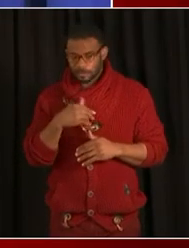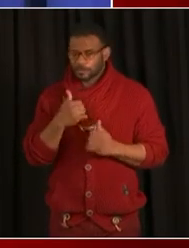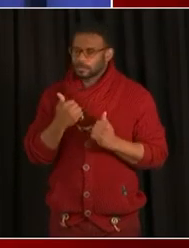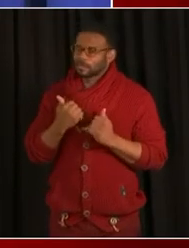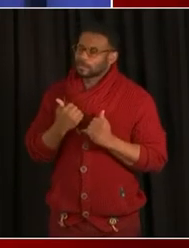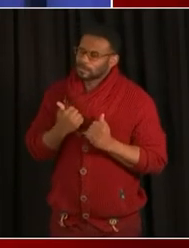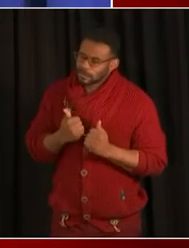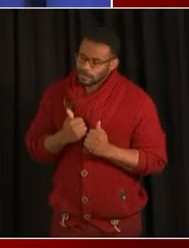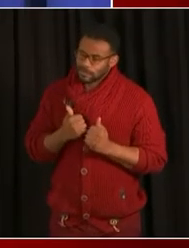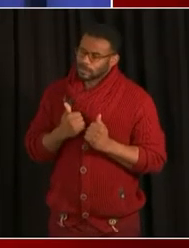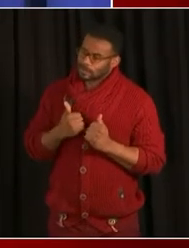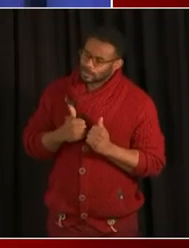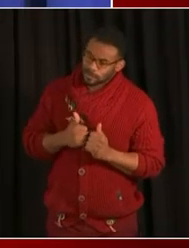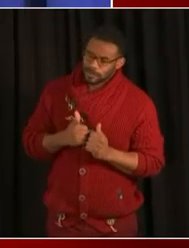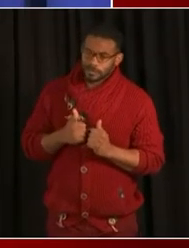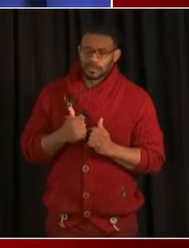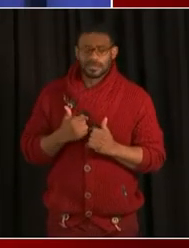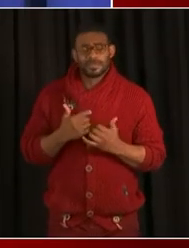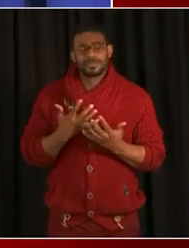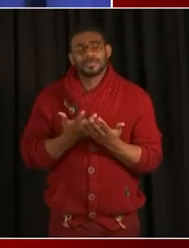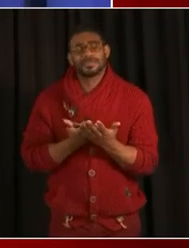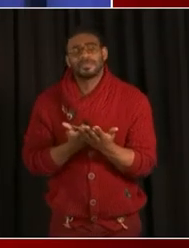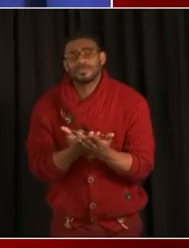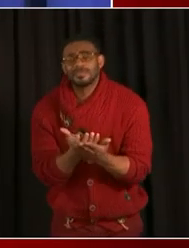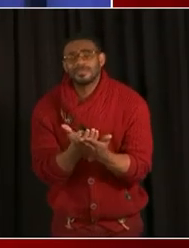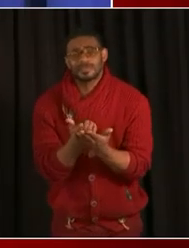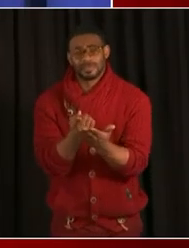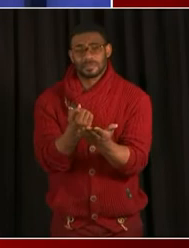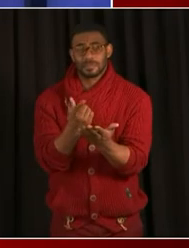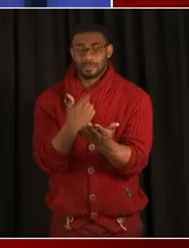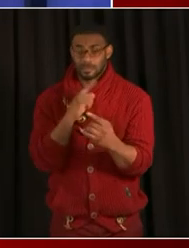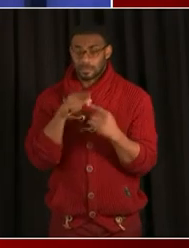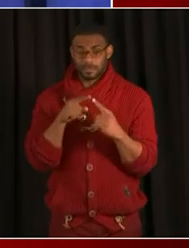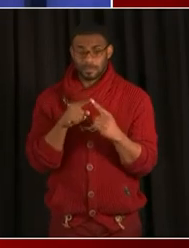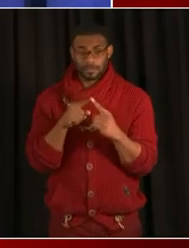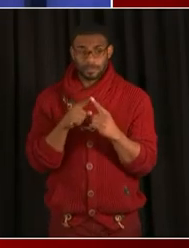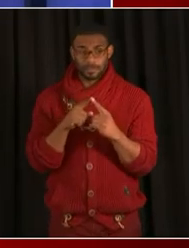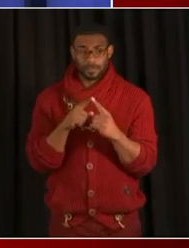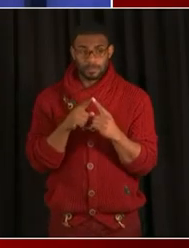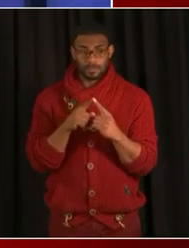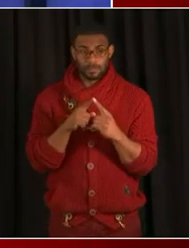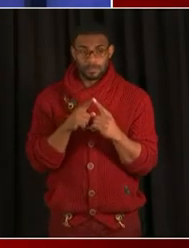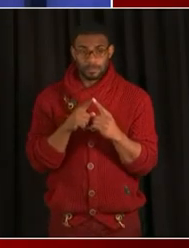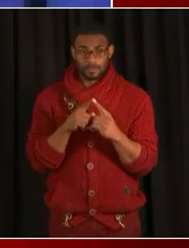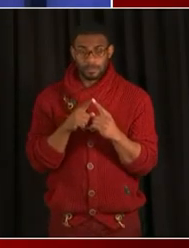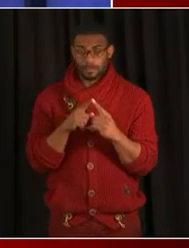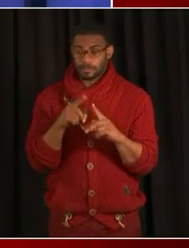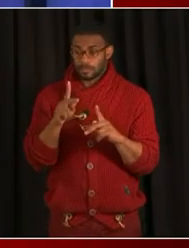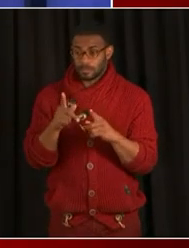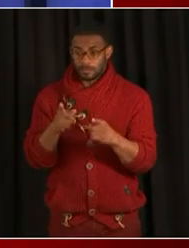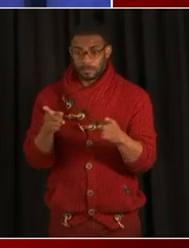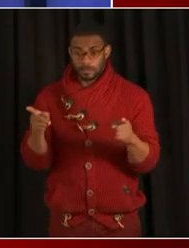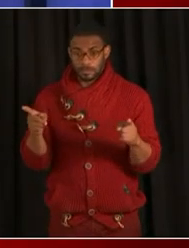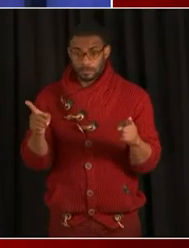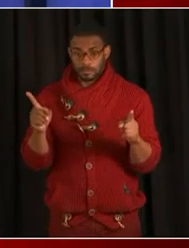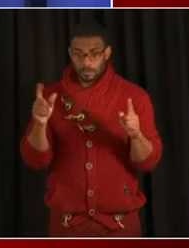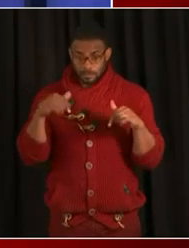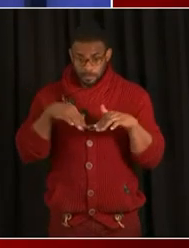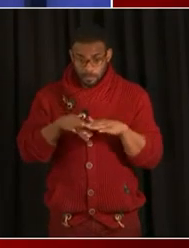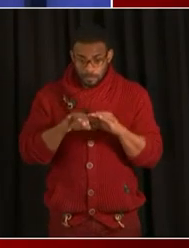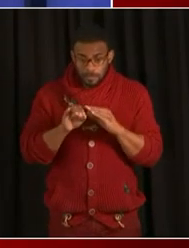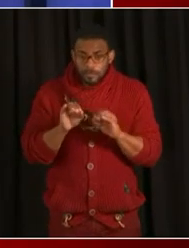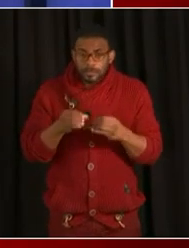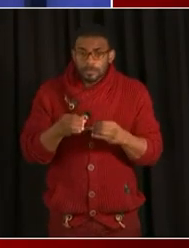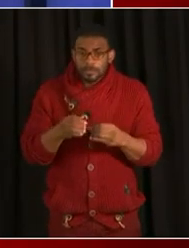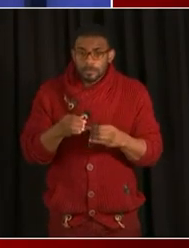I'm begging you. I'm talking about people going into